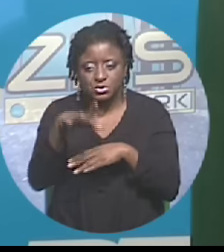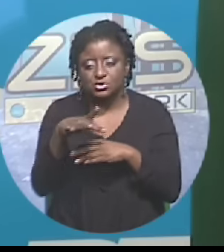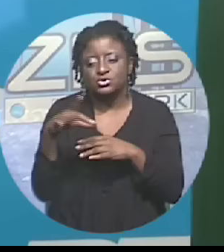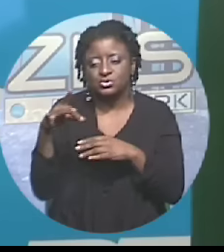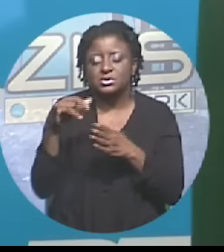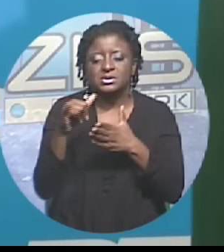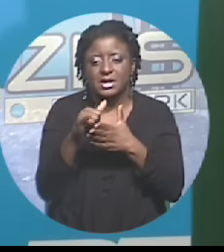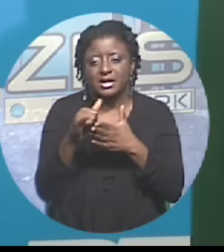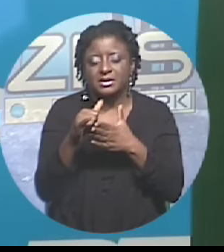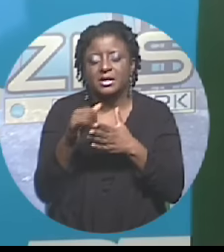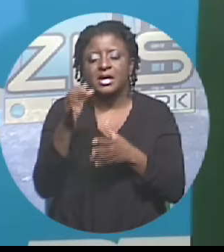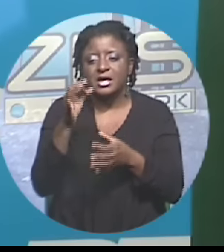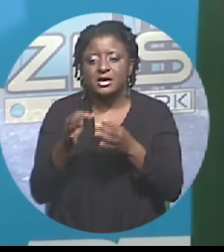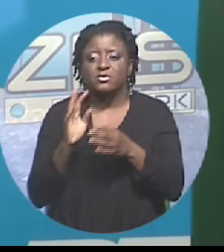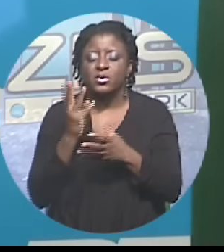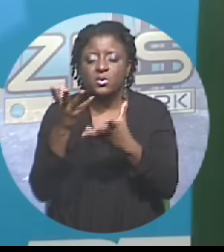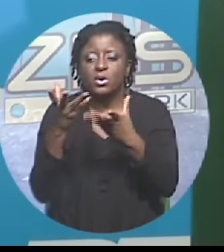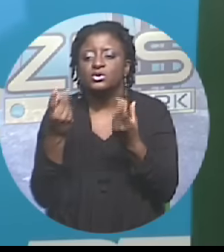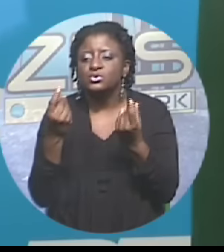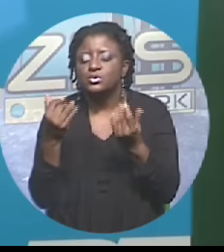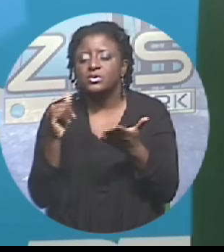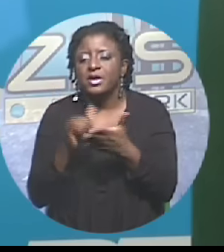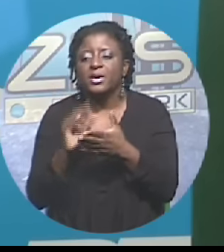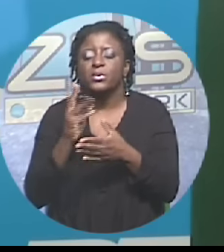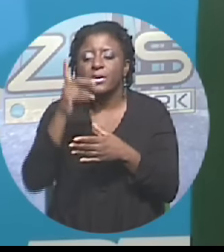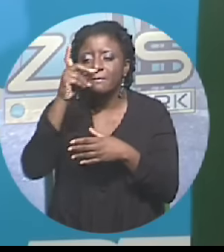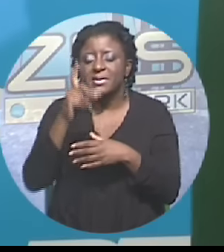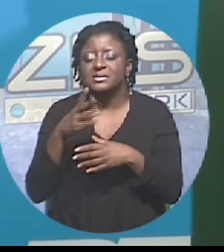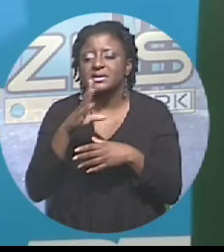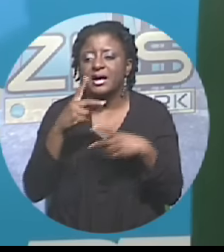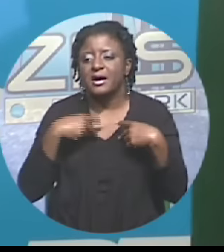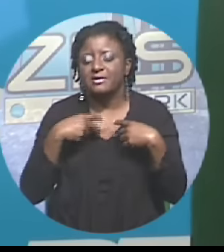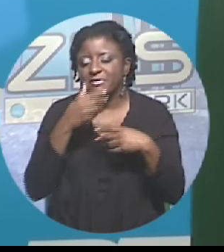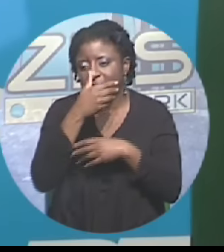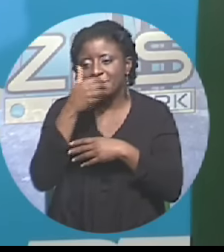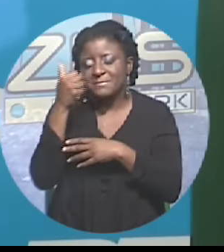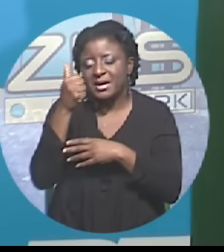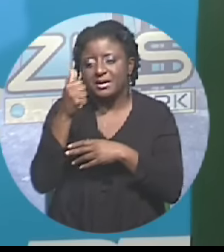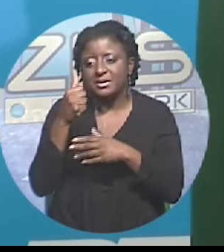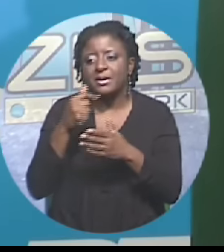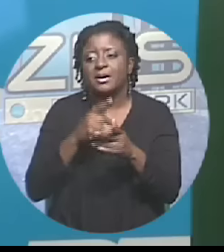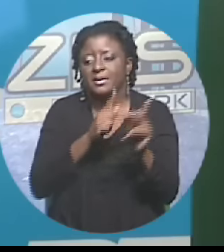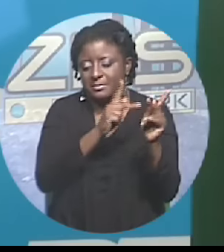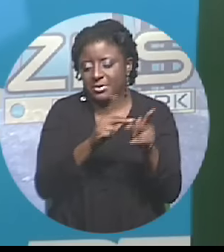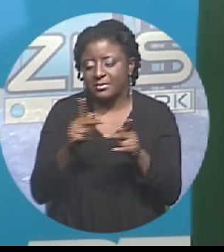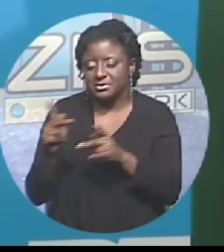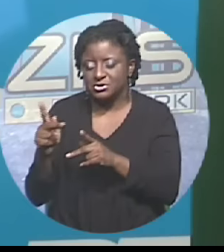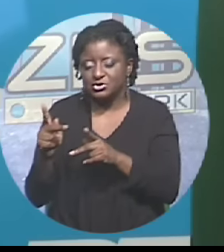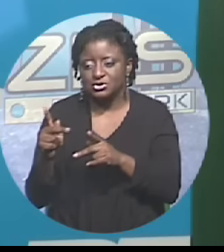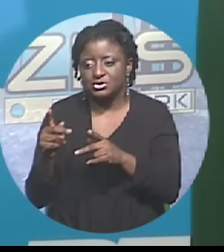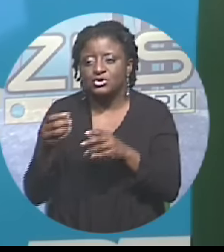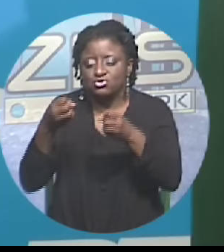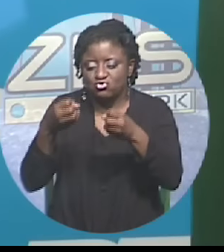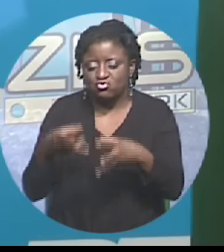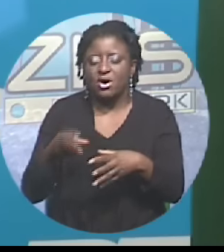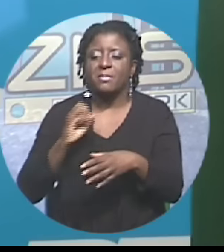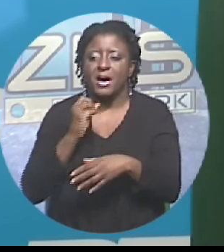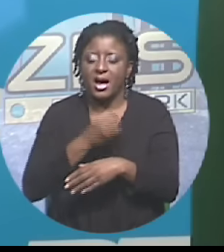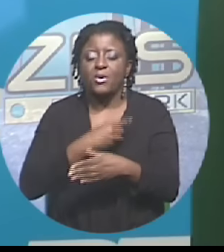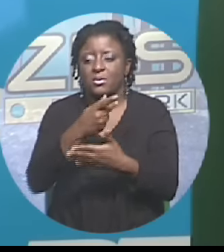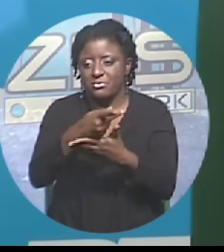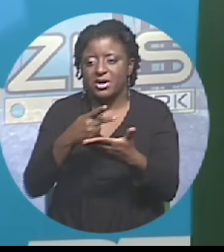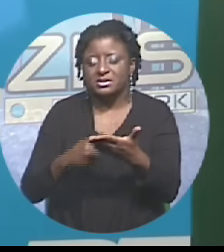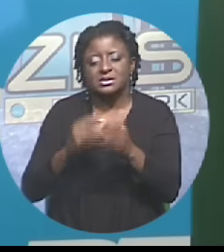that if we want to do that, then we have to have a value proposition. We have to drop our prices. How low can we drop our prices and